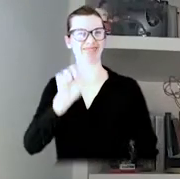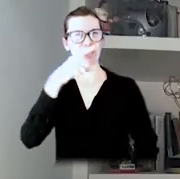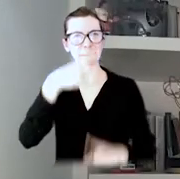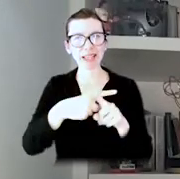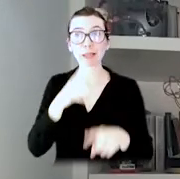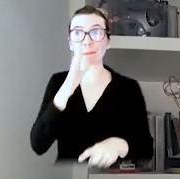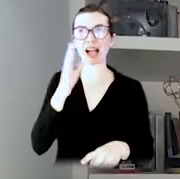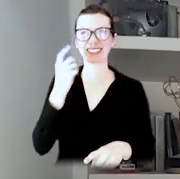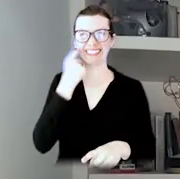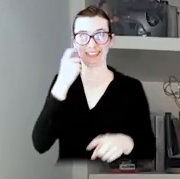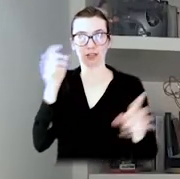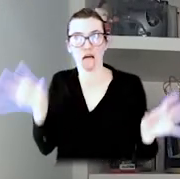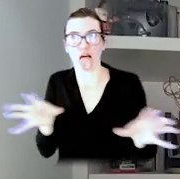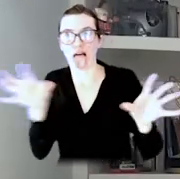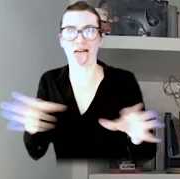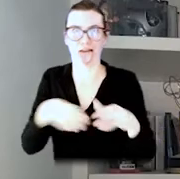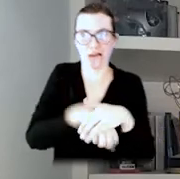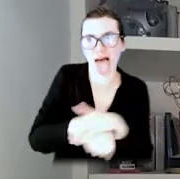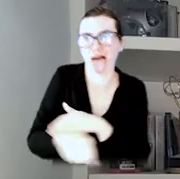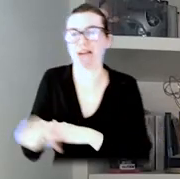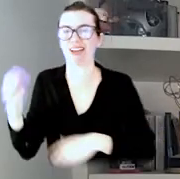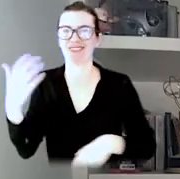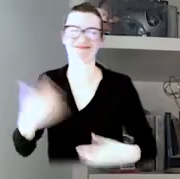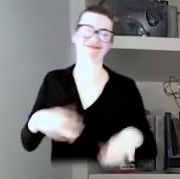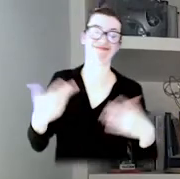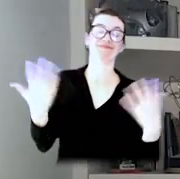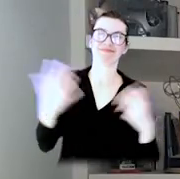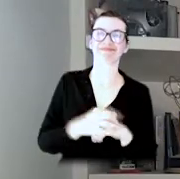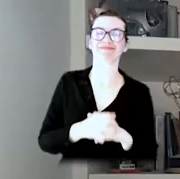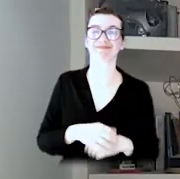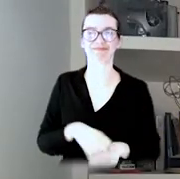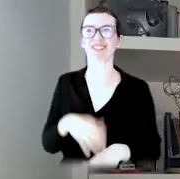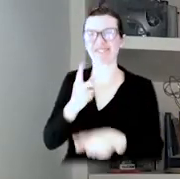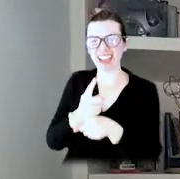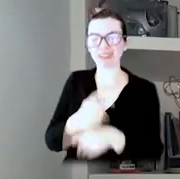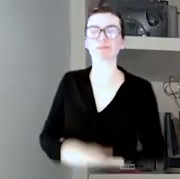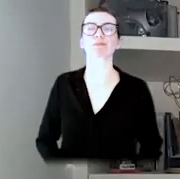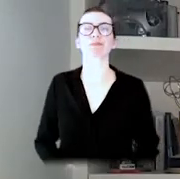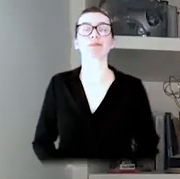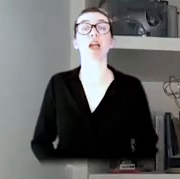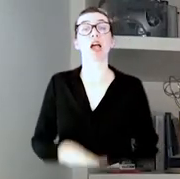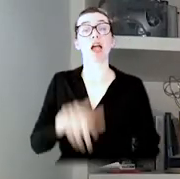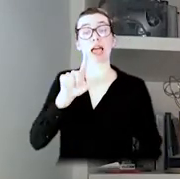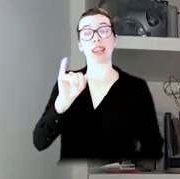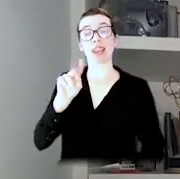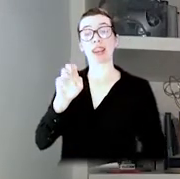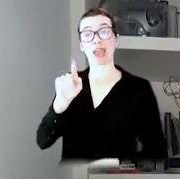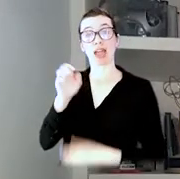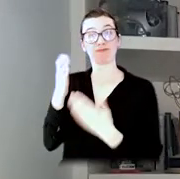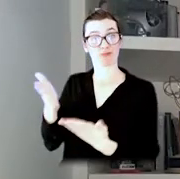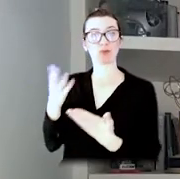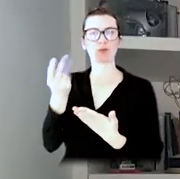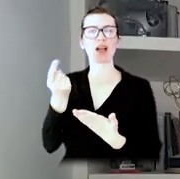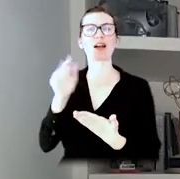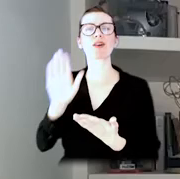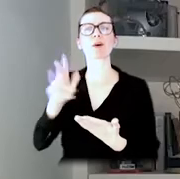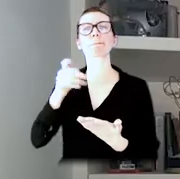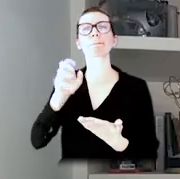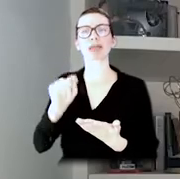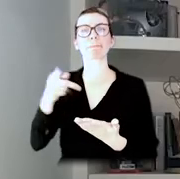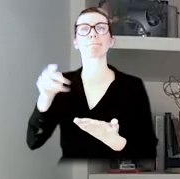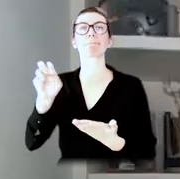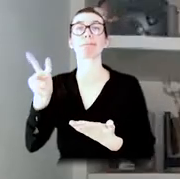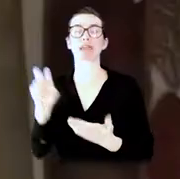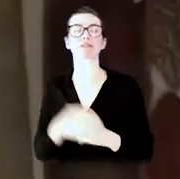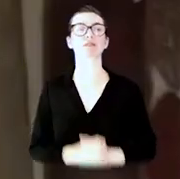Right? Lynette, how about you? Biggest pet peeve? I think it's a really specific question that I get when I'm working a